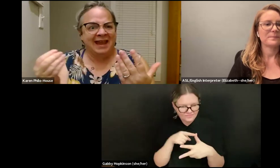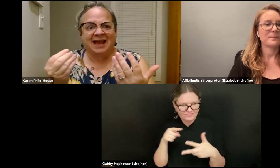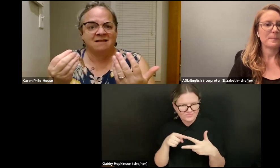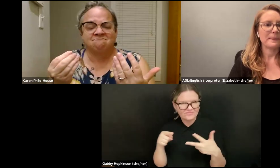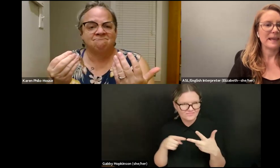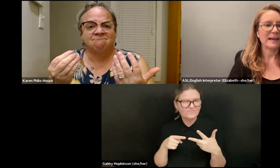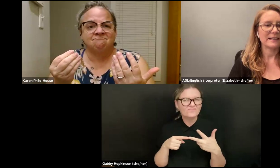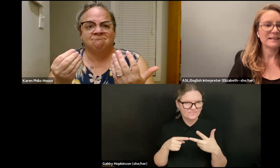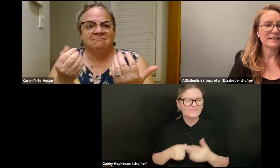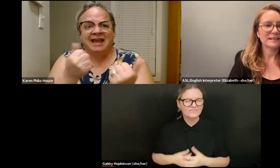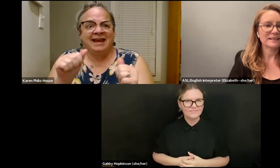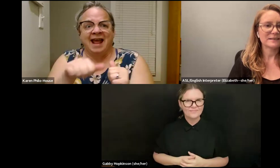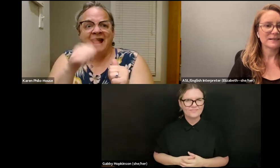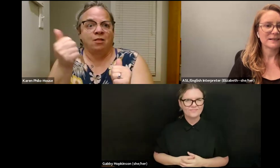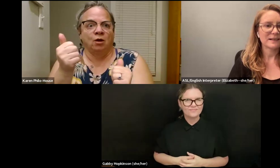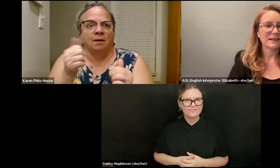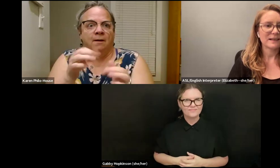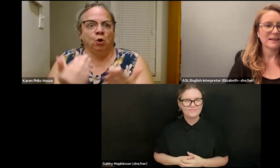those. And